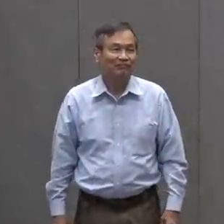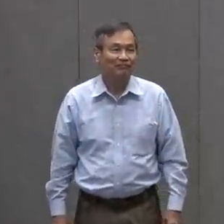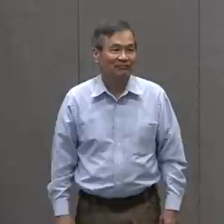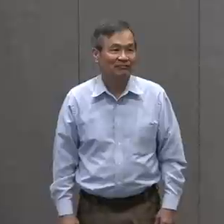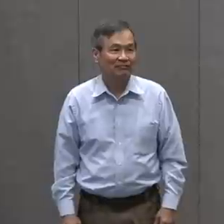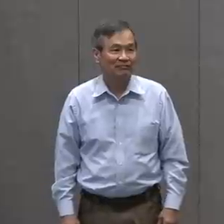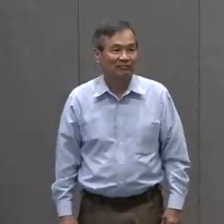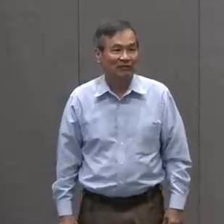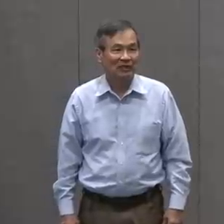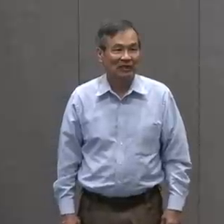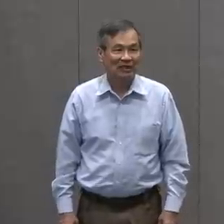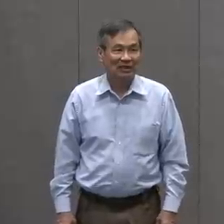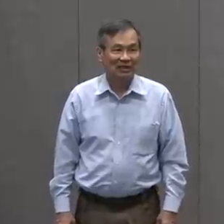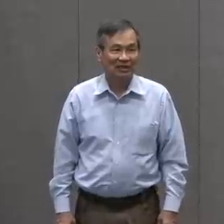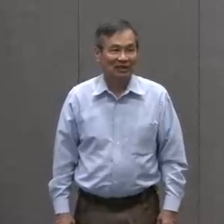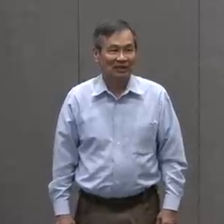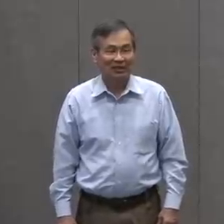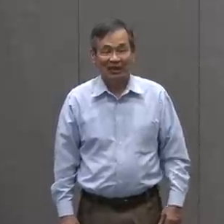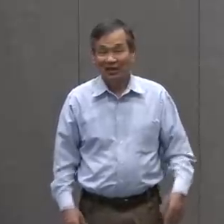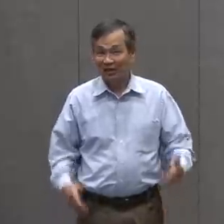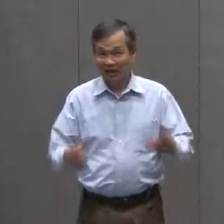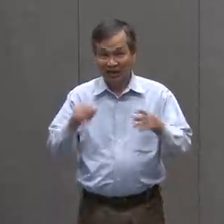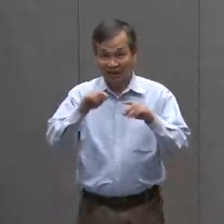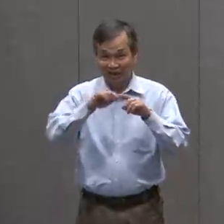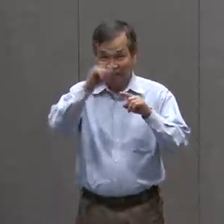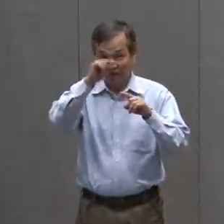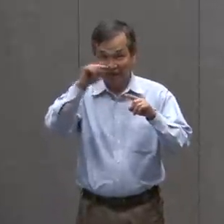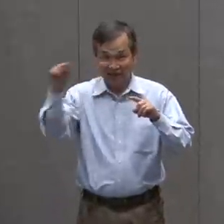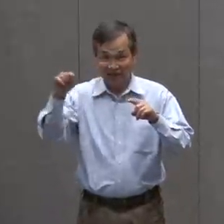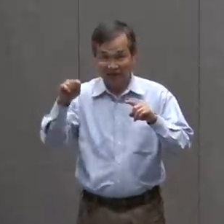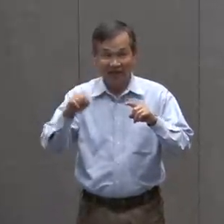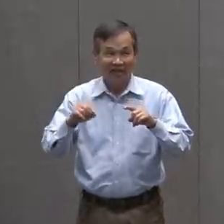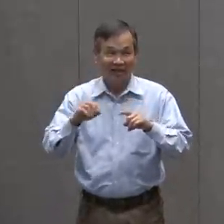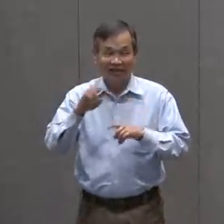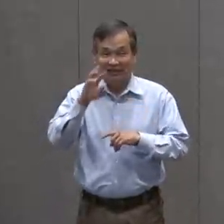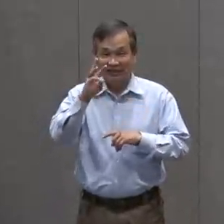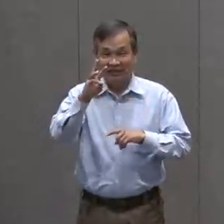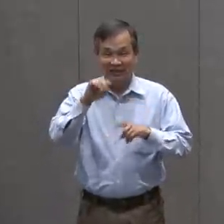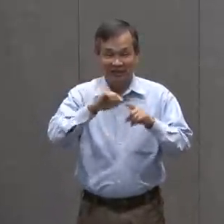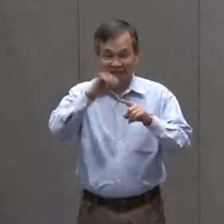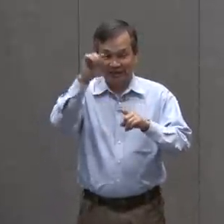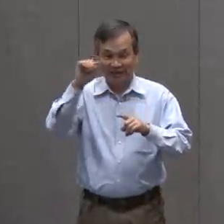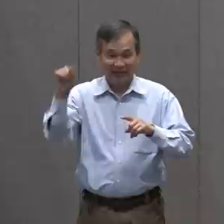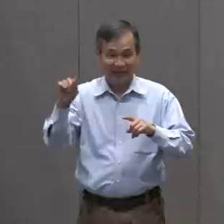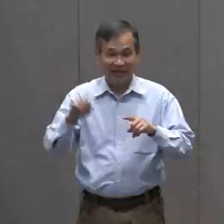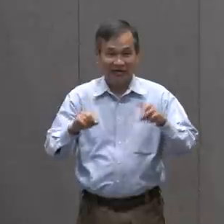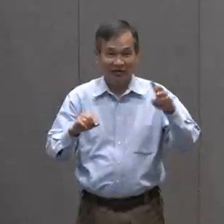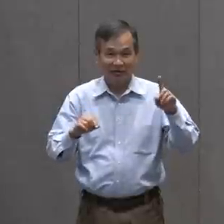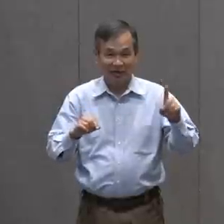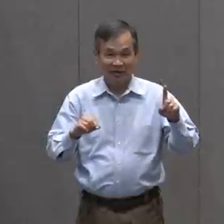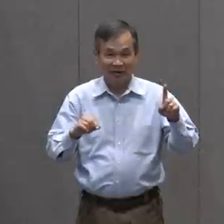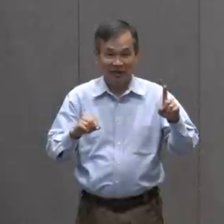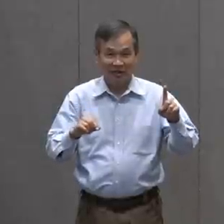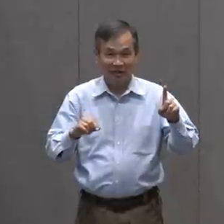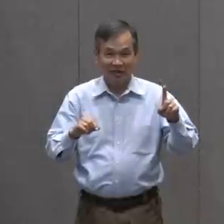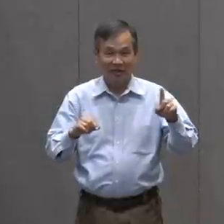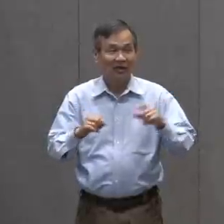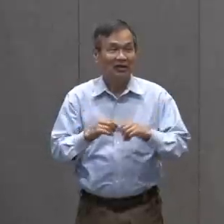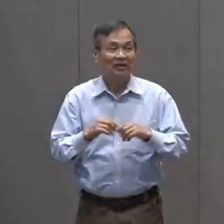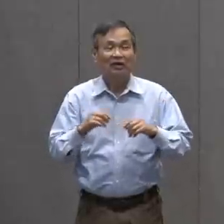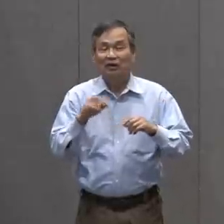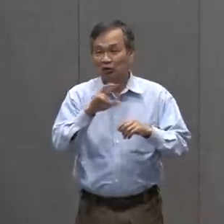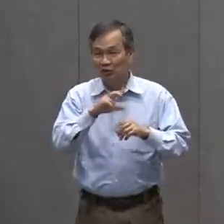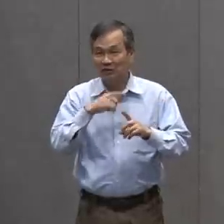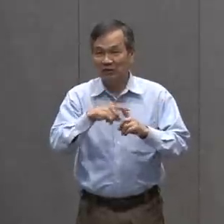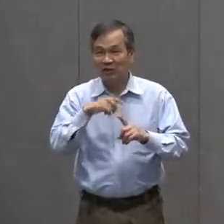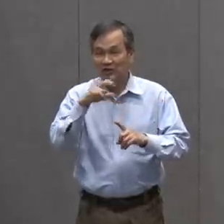1. 3 plus 3 is 6. That's true. She could do 3 divided by 3. Well, no, 3 plus 3 is 6,